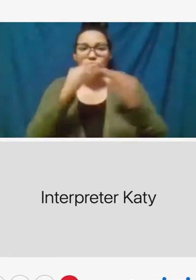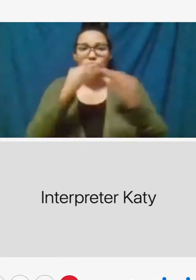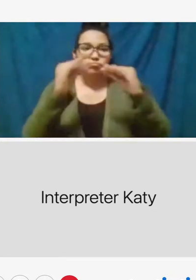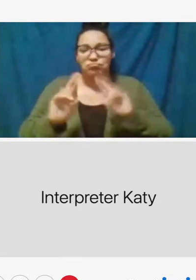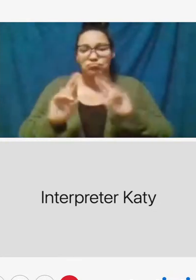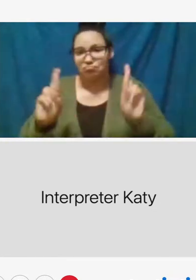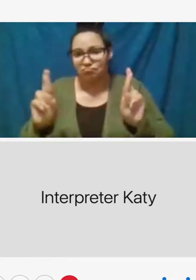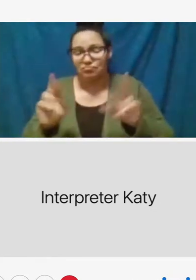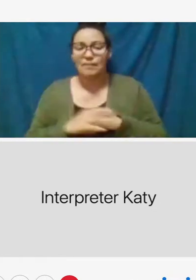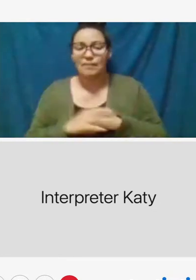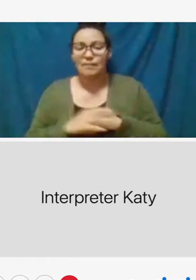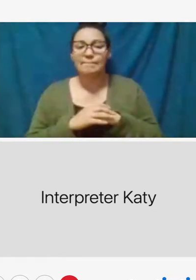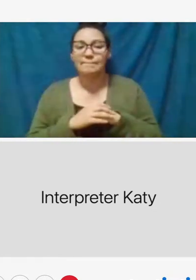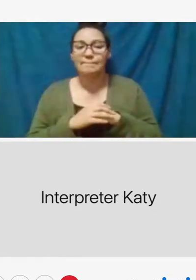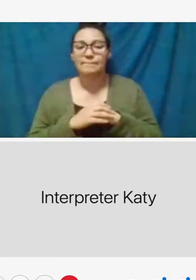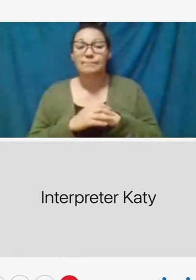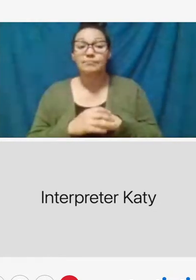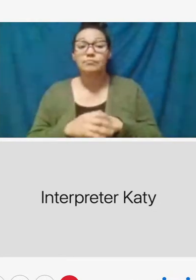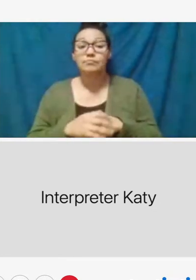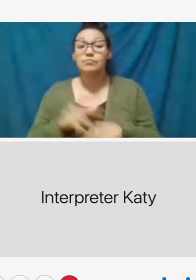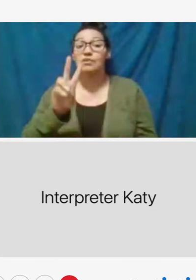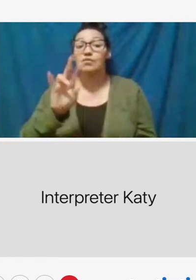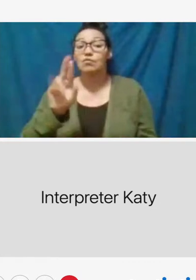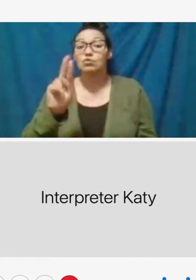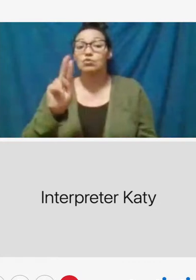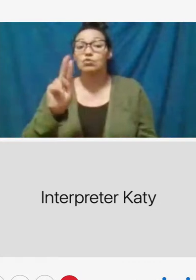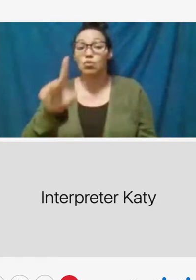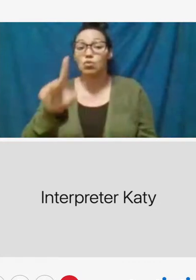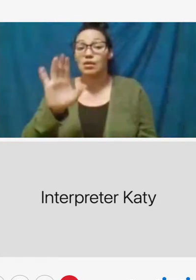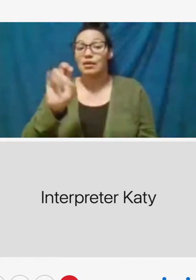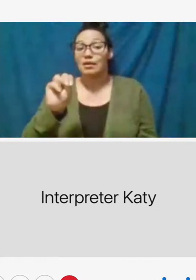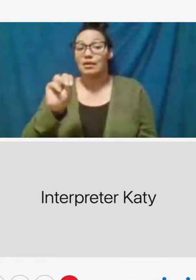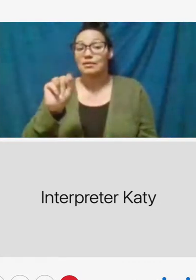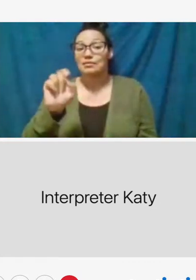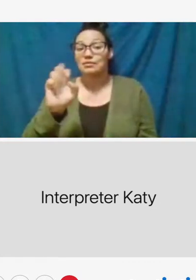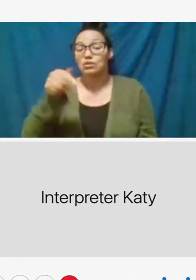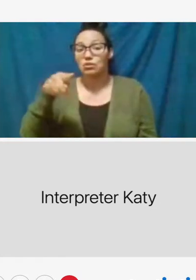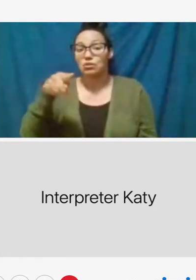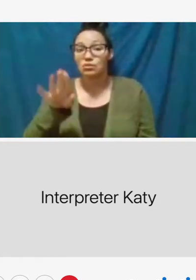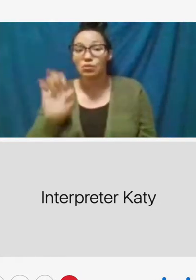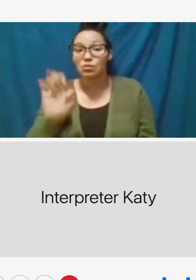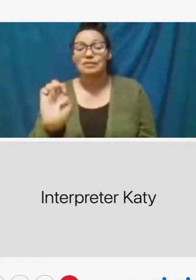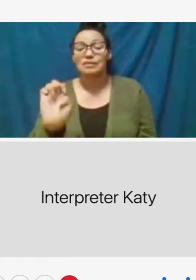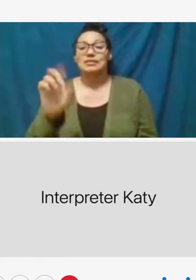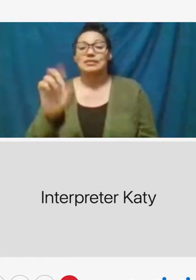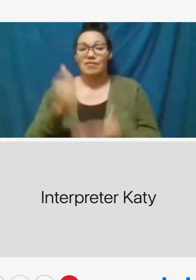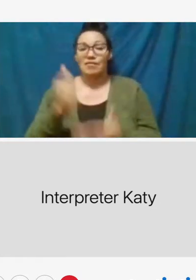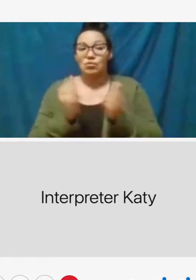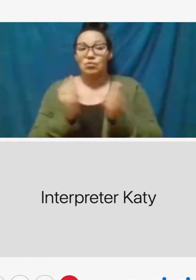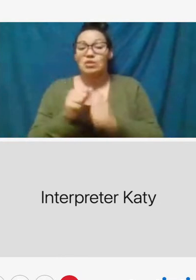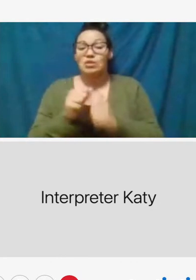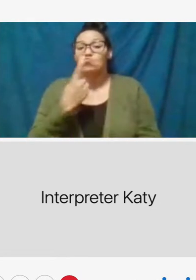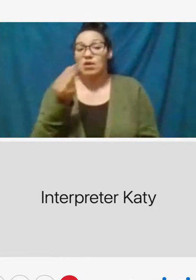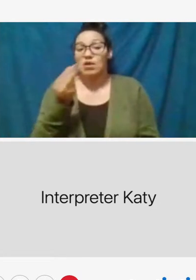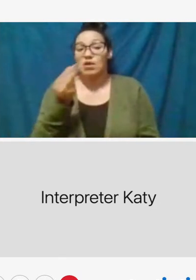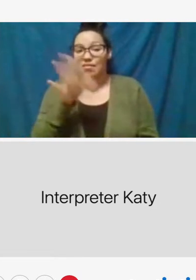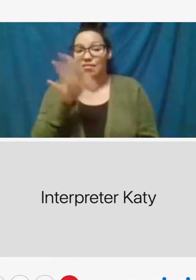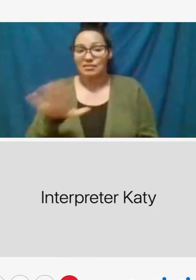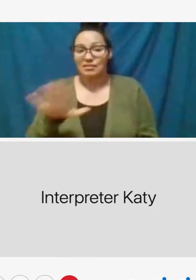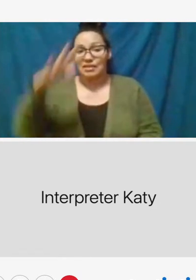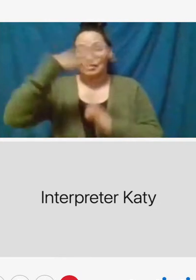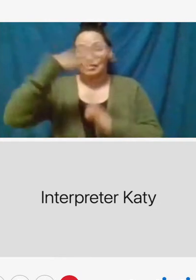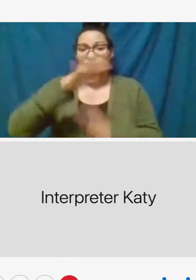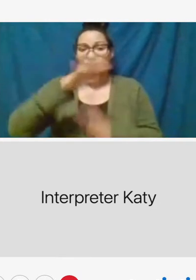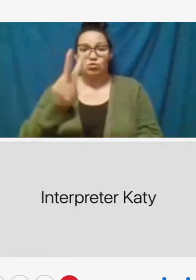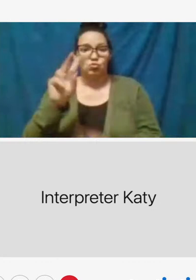has been giving it their all on businesses both teams e Compact and case of armor competed in Redlands and both placed in the top 42 teams this